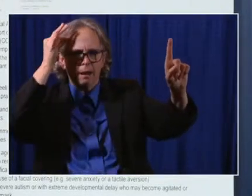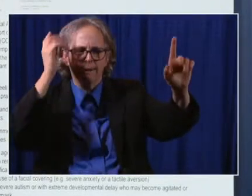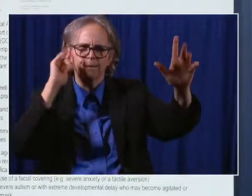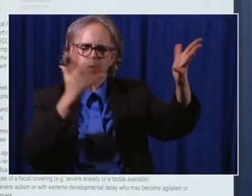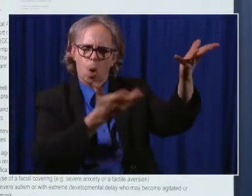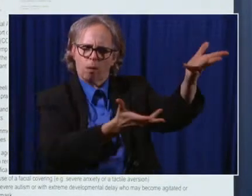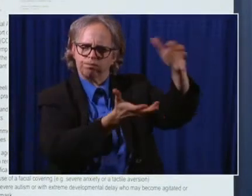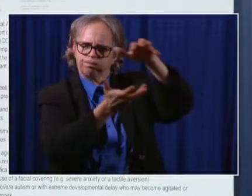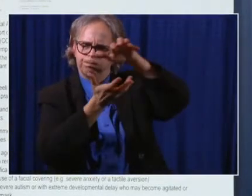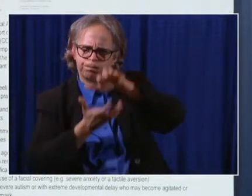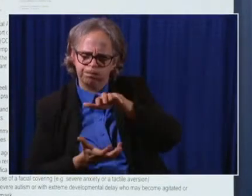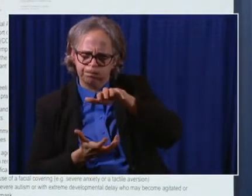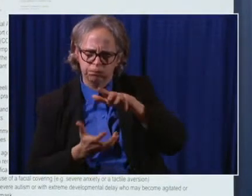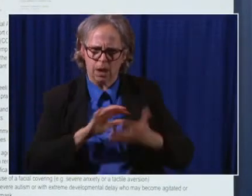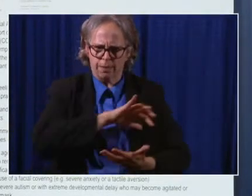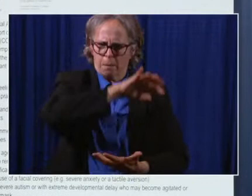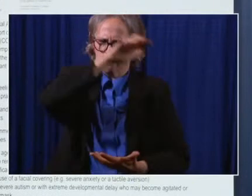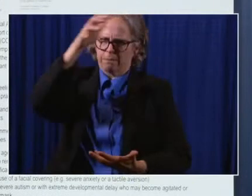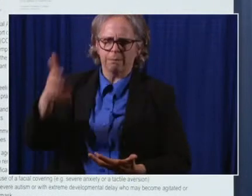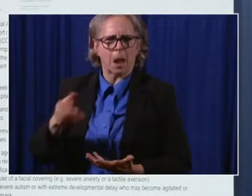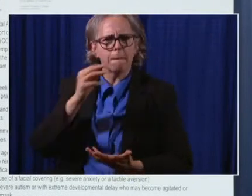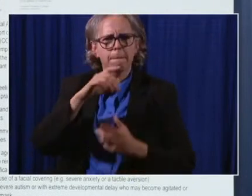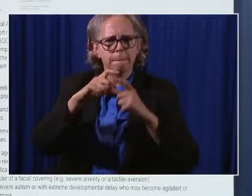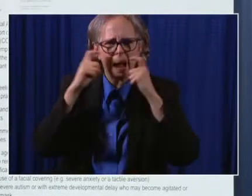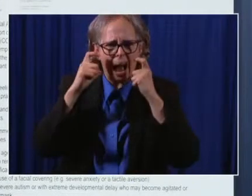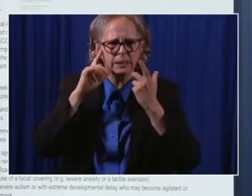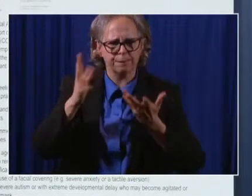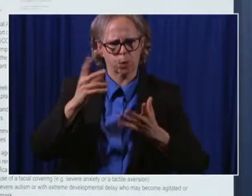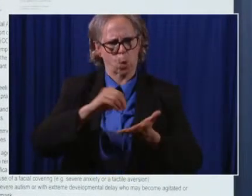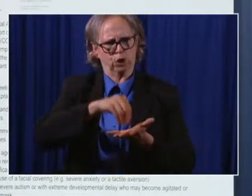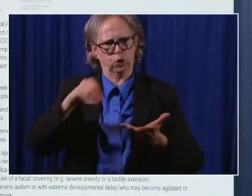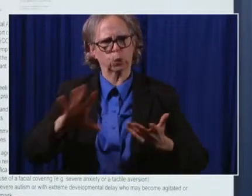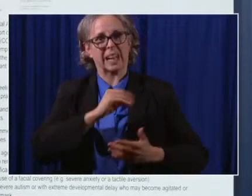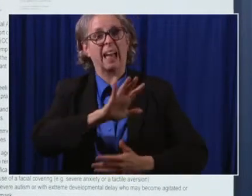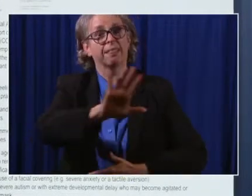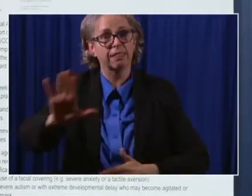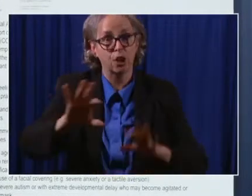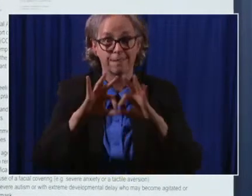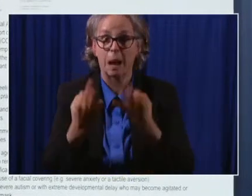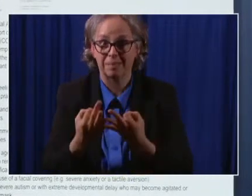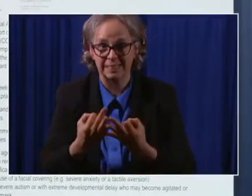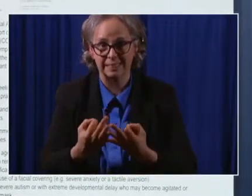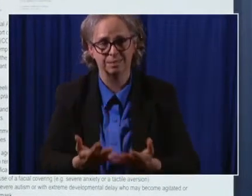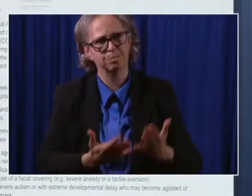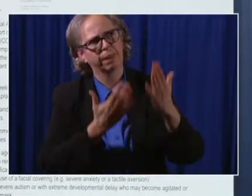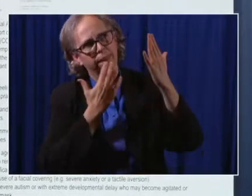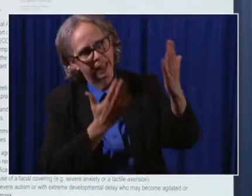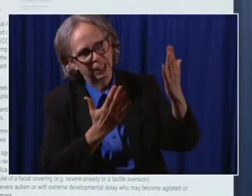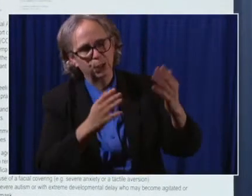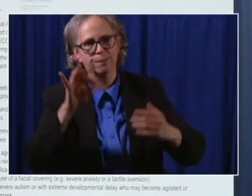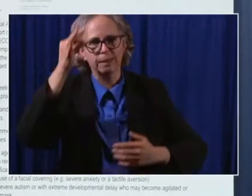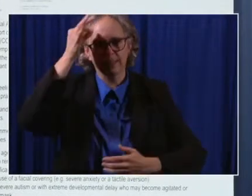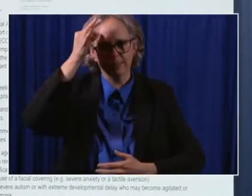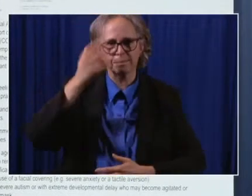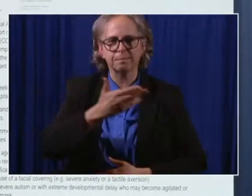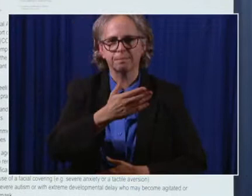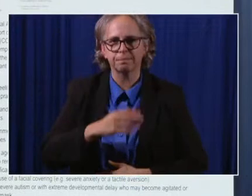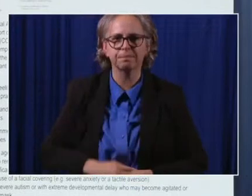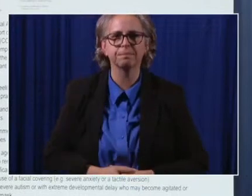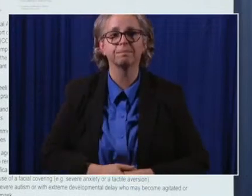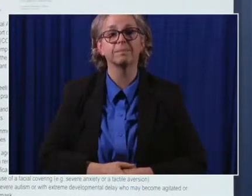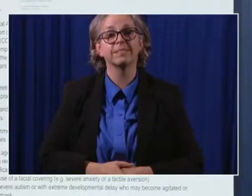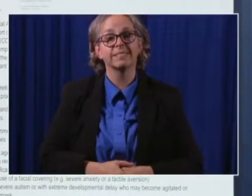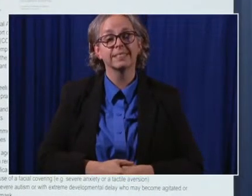coming school year. Let me continue in regard to schools on